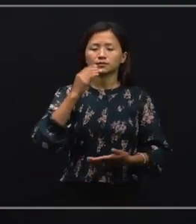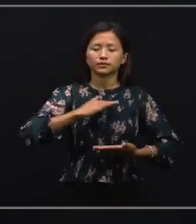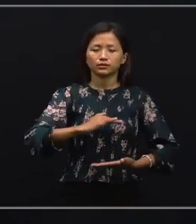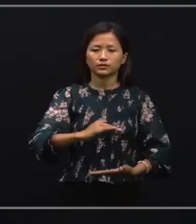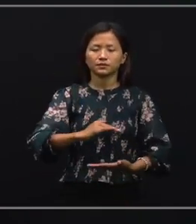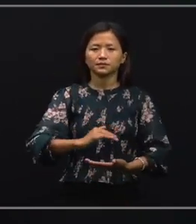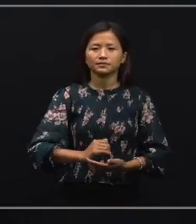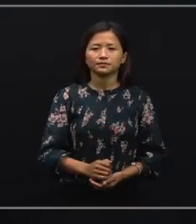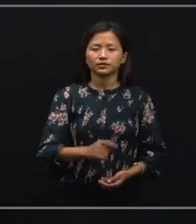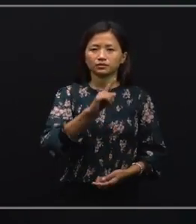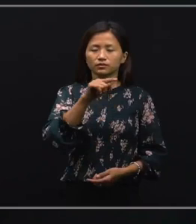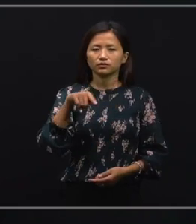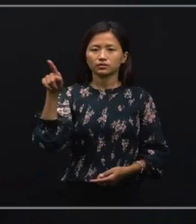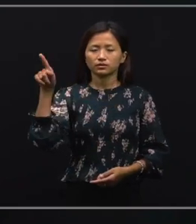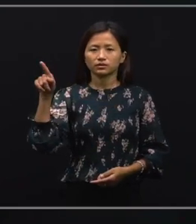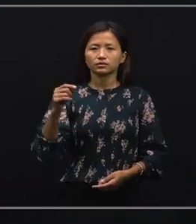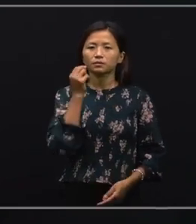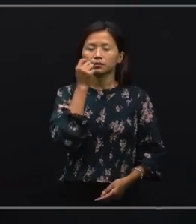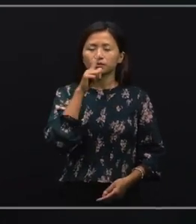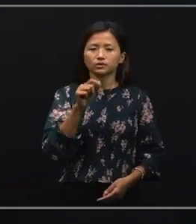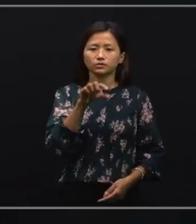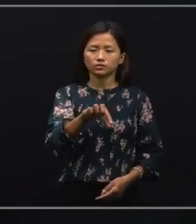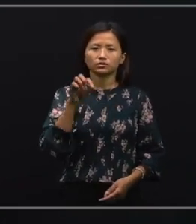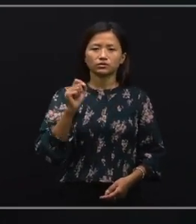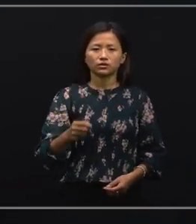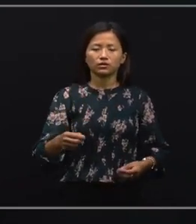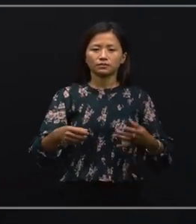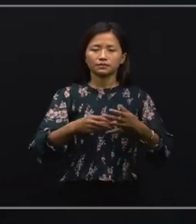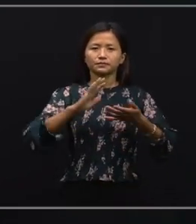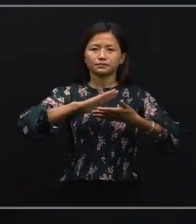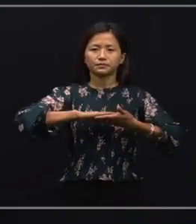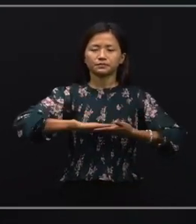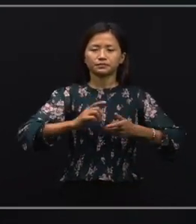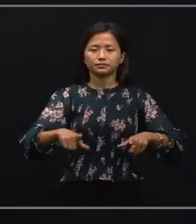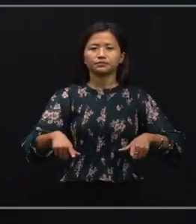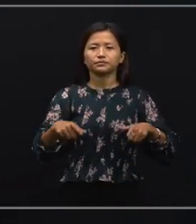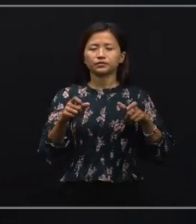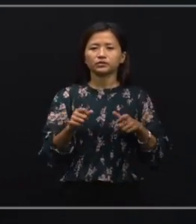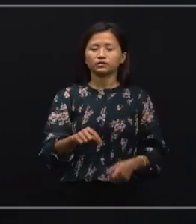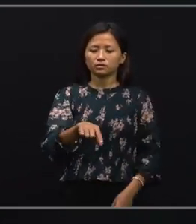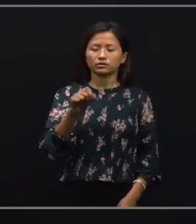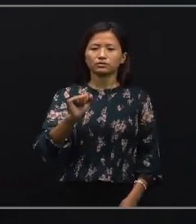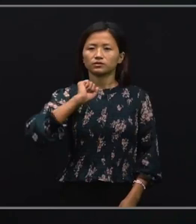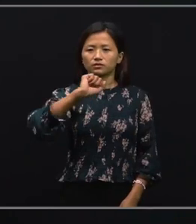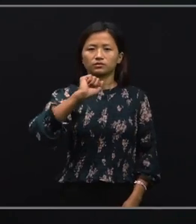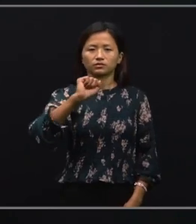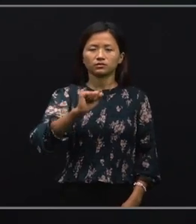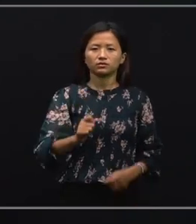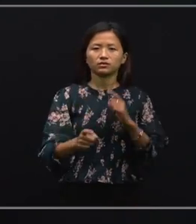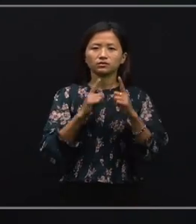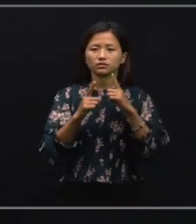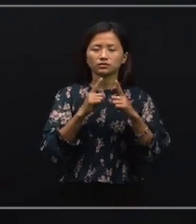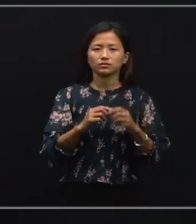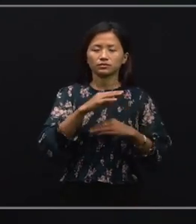leave that to you, whether it is right for parents to choose your partner or to choose it by yourself. We will not